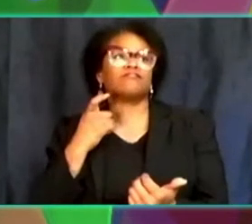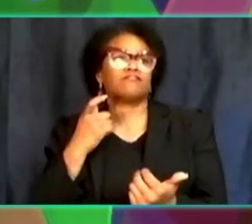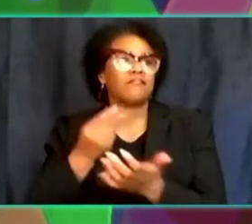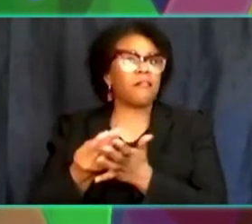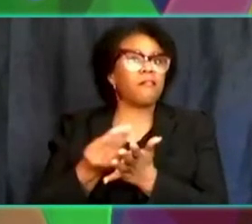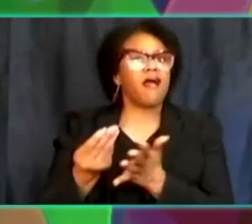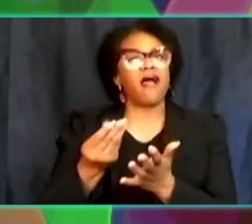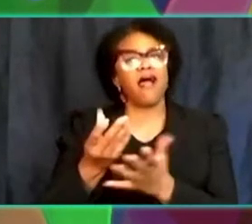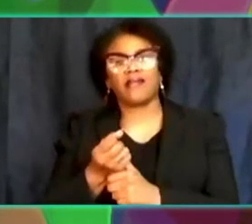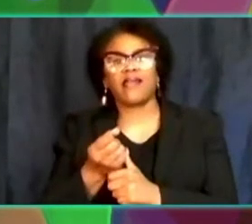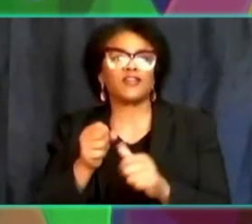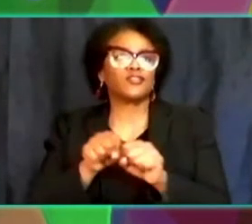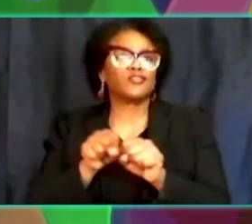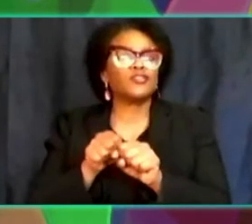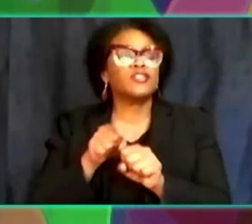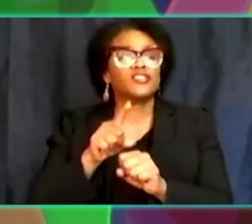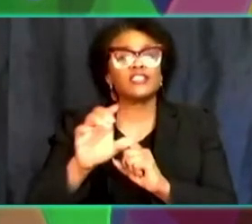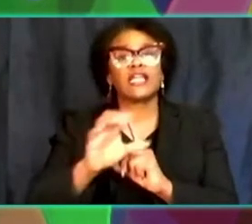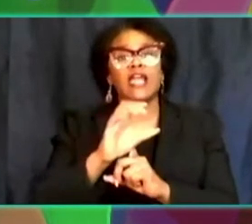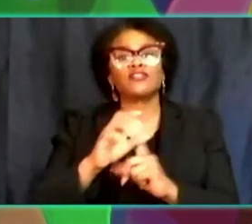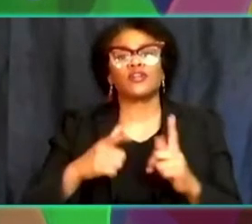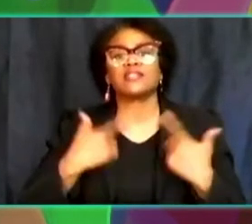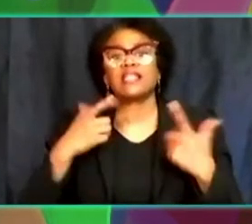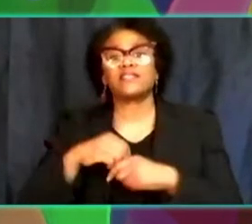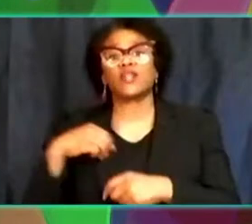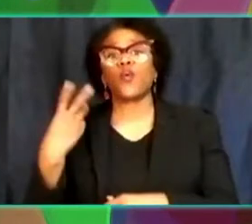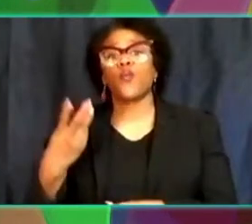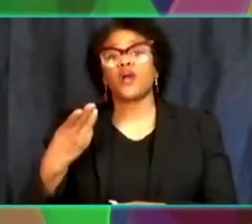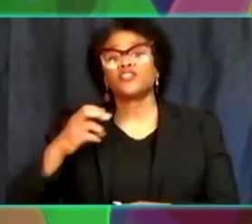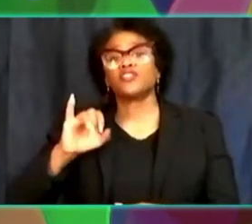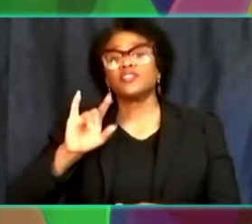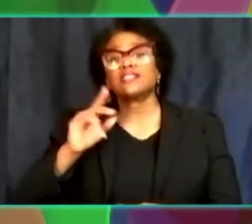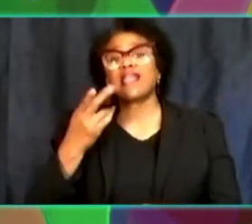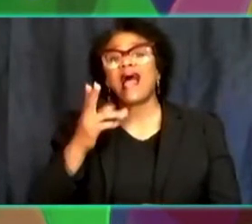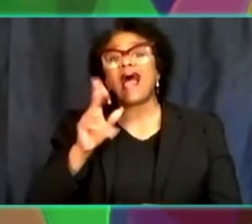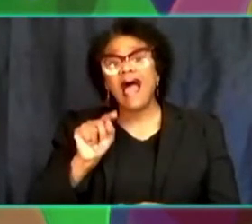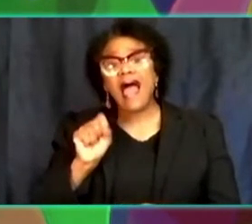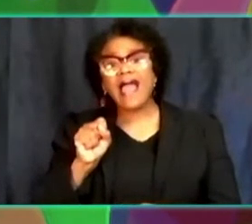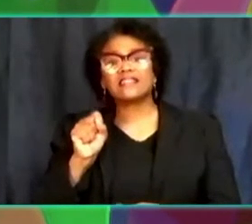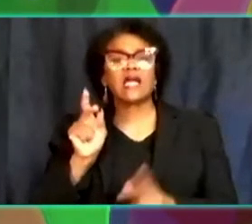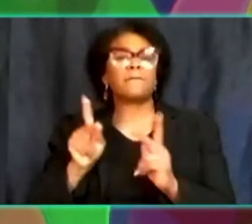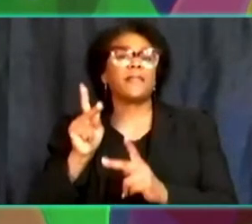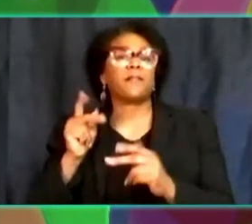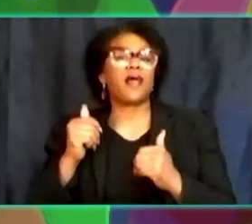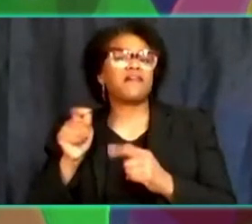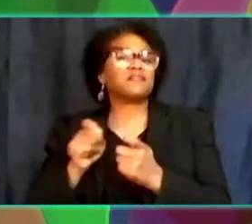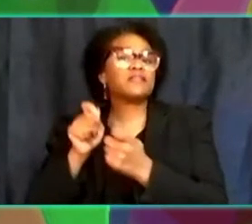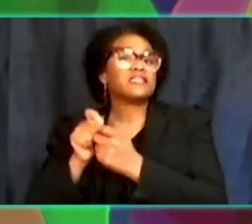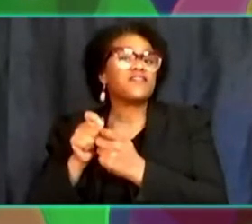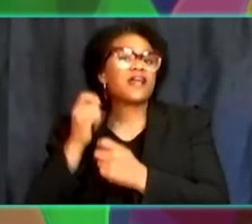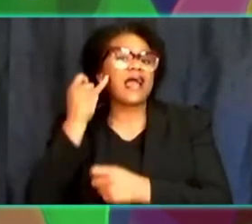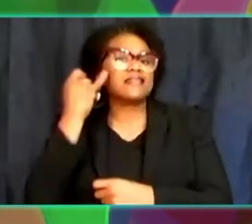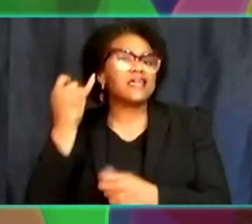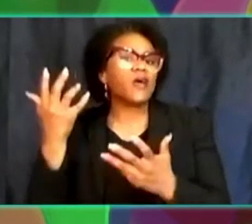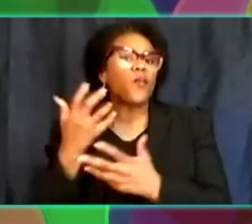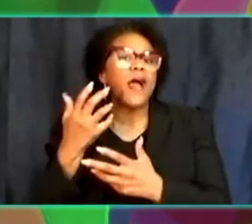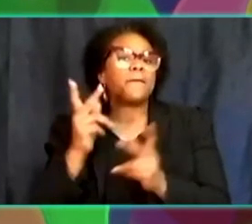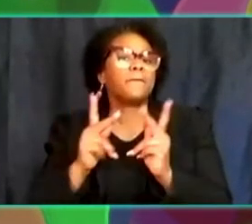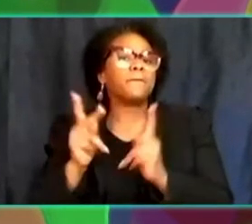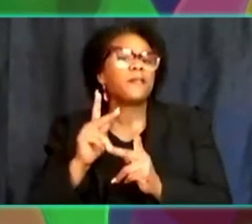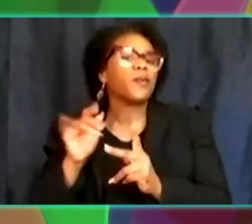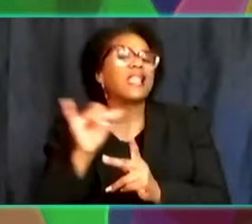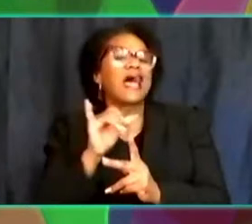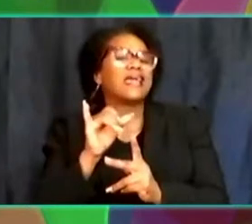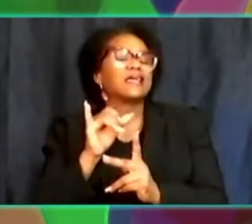like, okay, yes, she lives in Washington Heights. People may have specific ideas of what people who live in Washington Heights are like, but I want her to